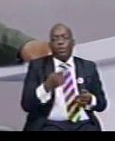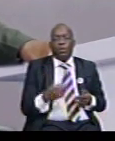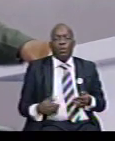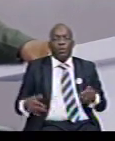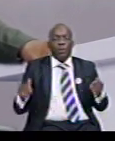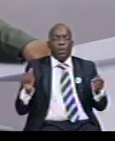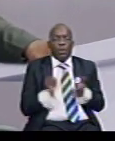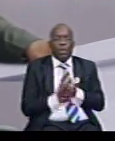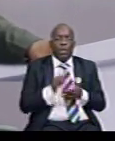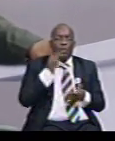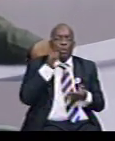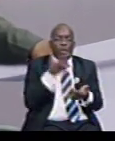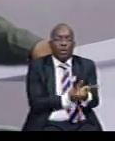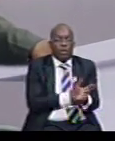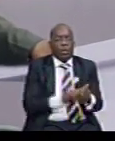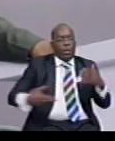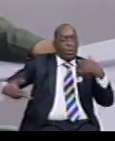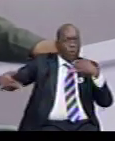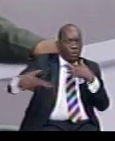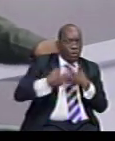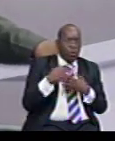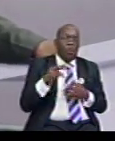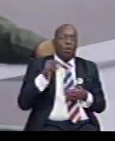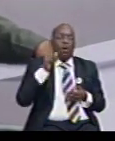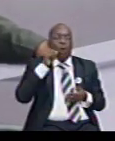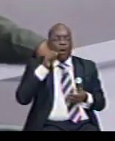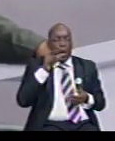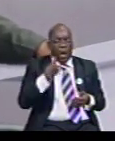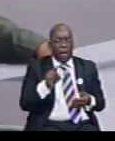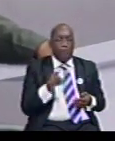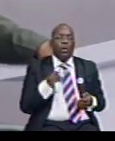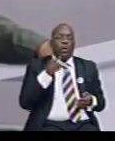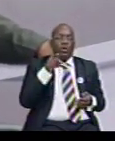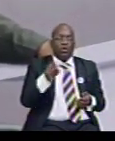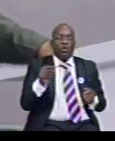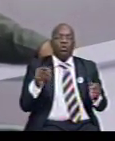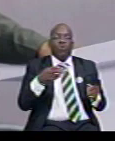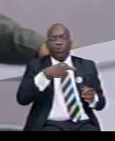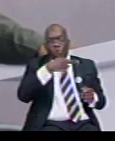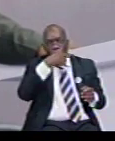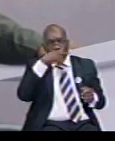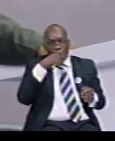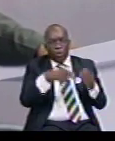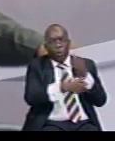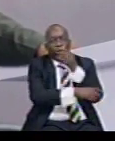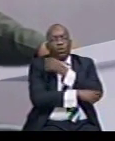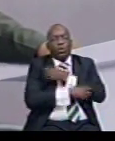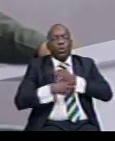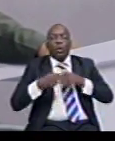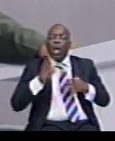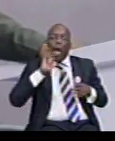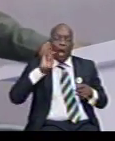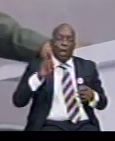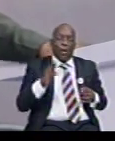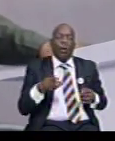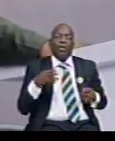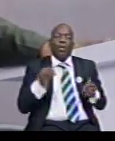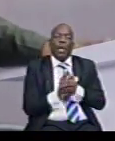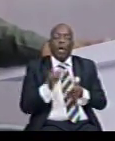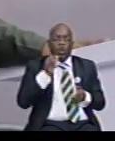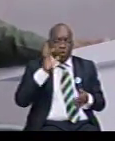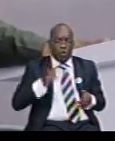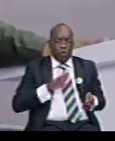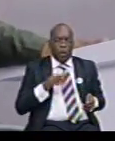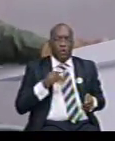daughter, restore her. You stole her away. That woman, restore him. You must